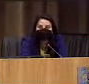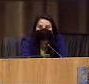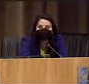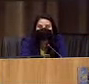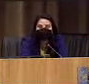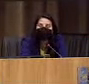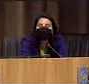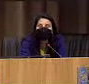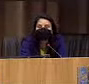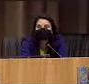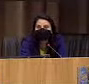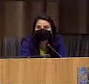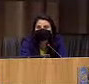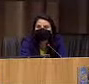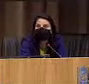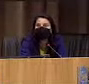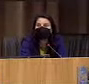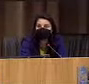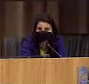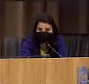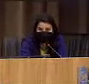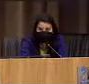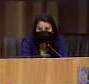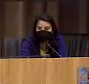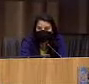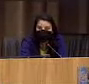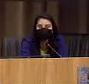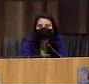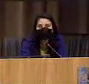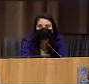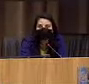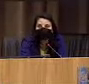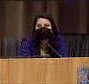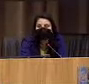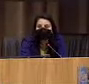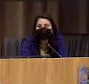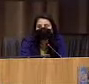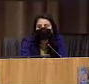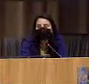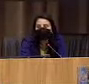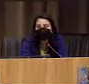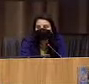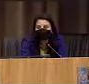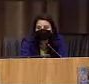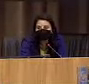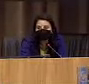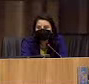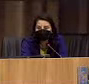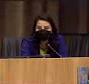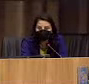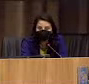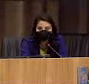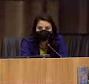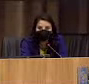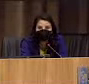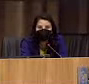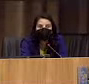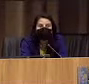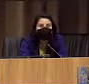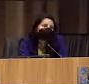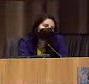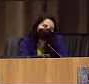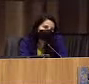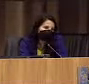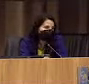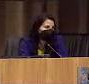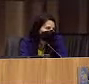why. Florianopolis has 49 healthcare centers, primary healthcare centers, with